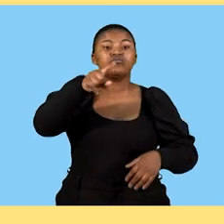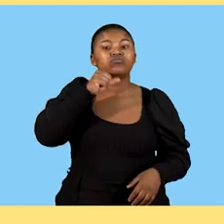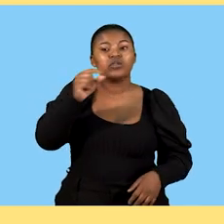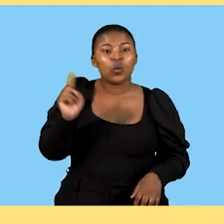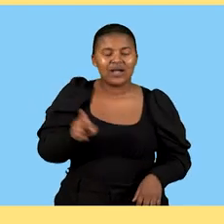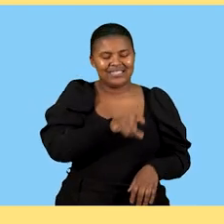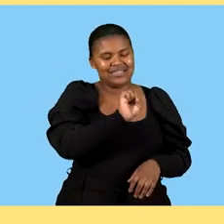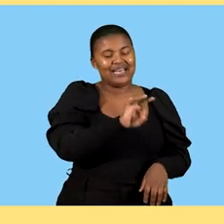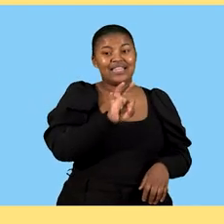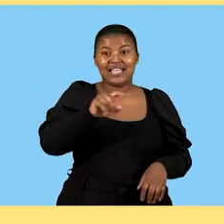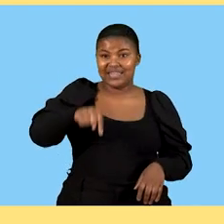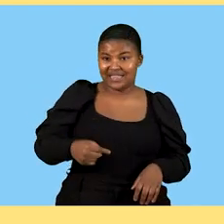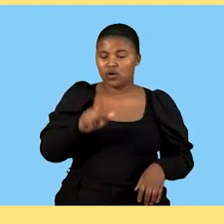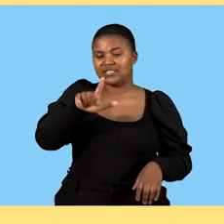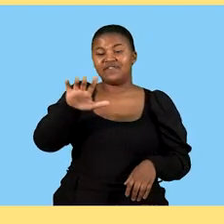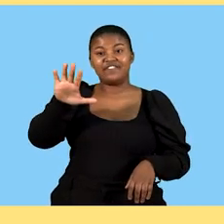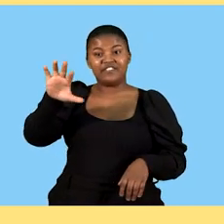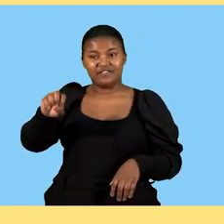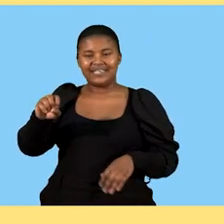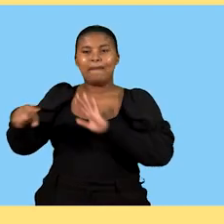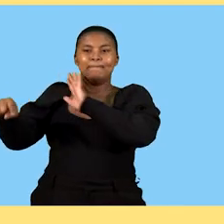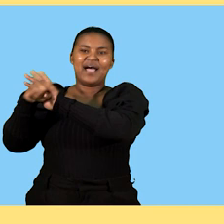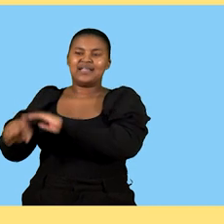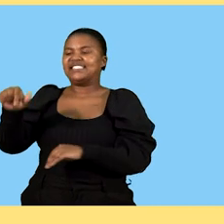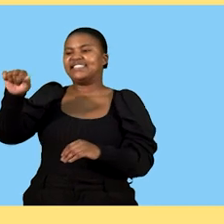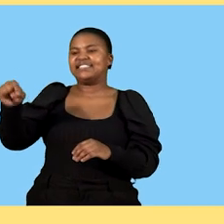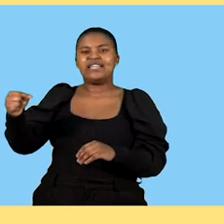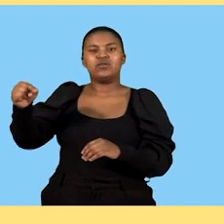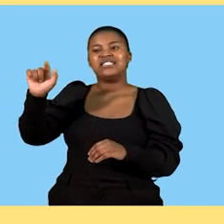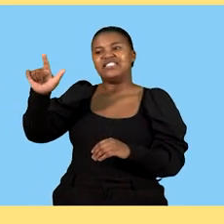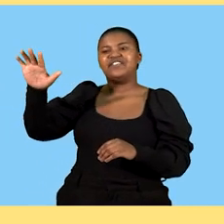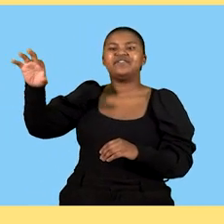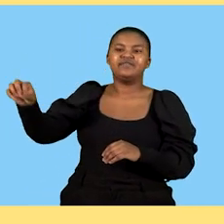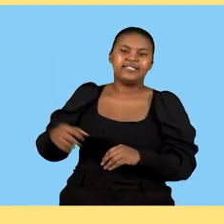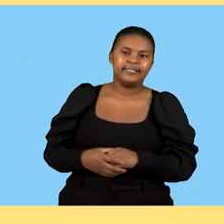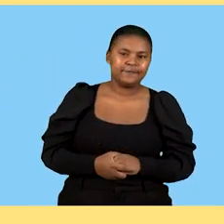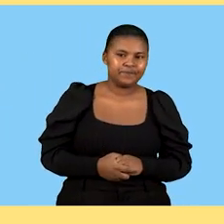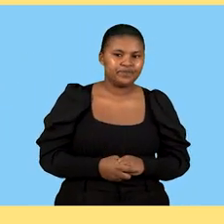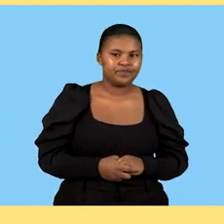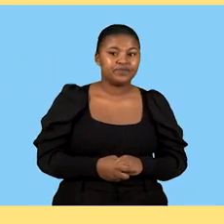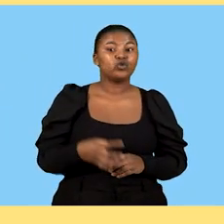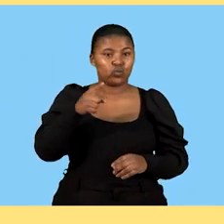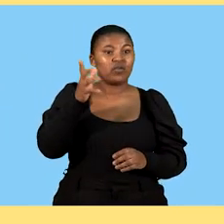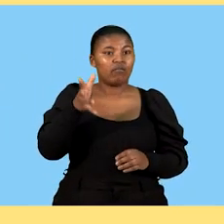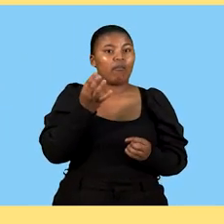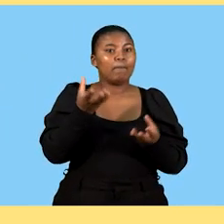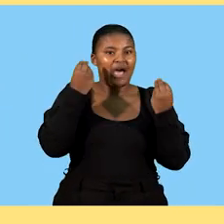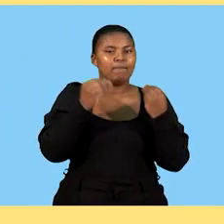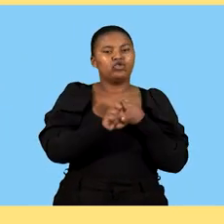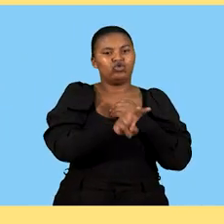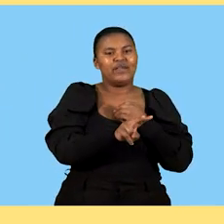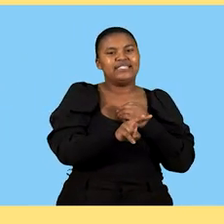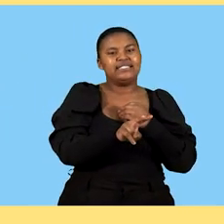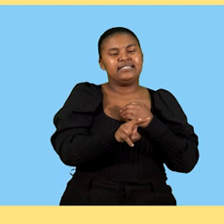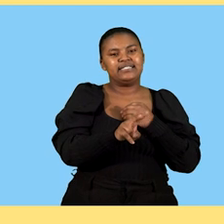13,680. But before we go to the profit and loss account, let us look at our accrued expense. The accrued expense, I'm